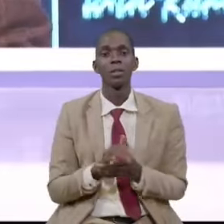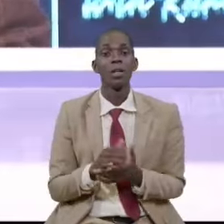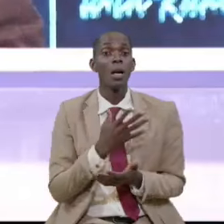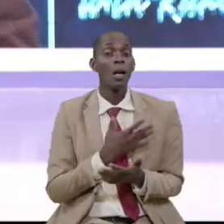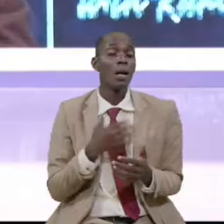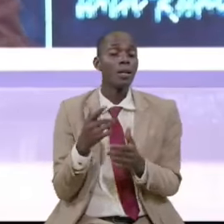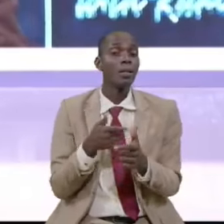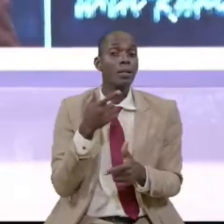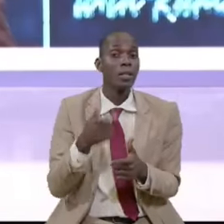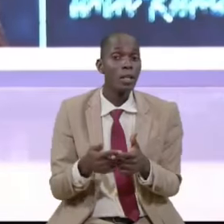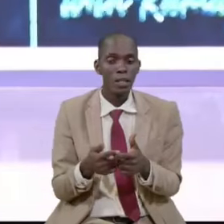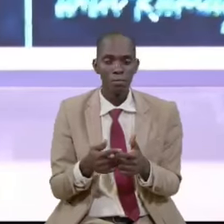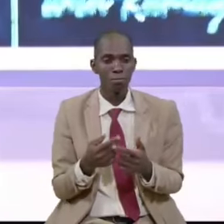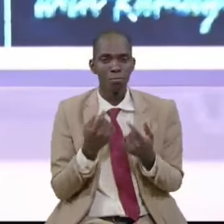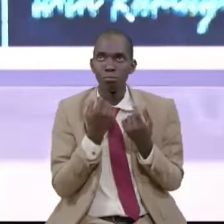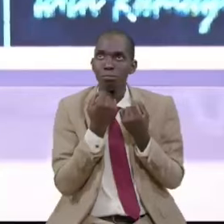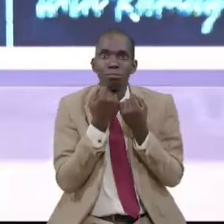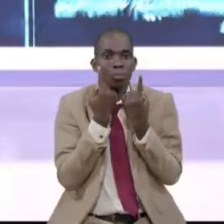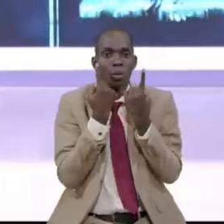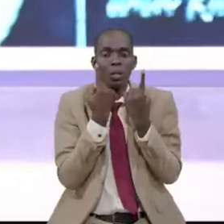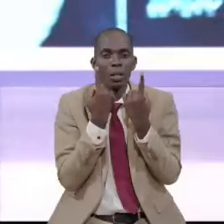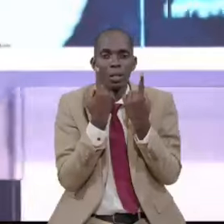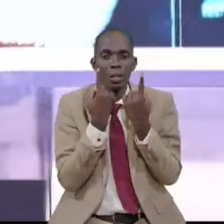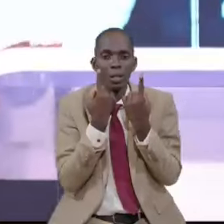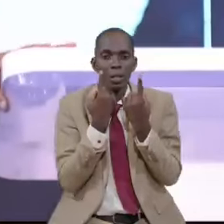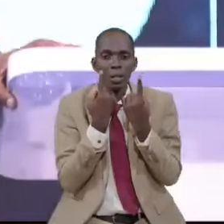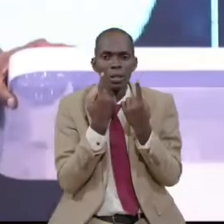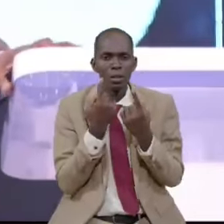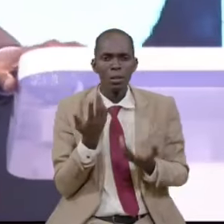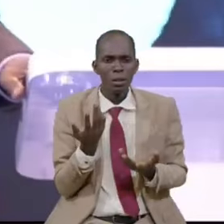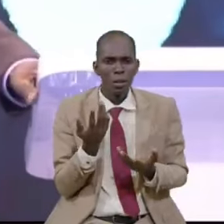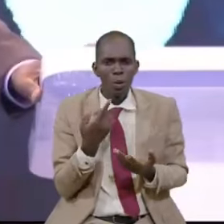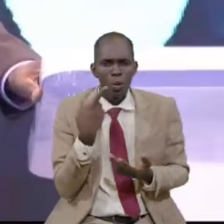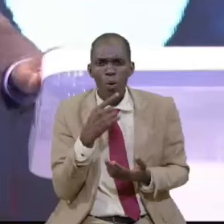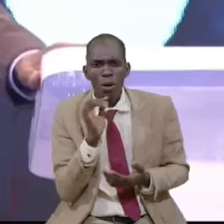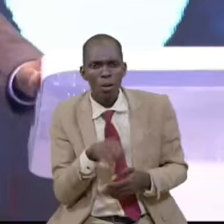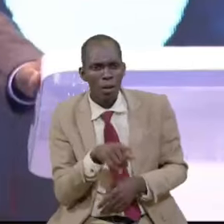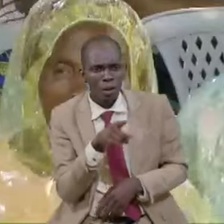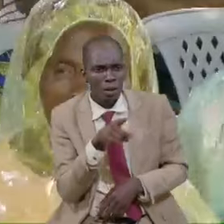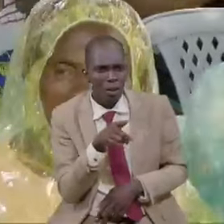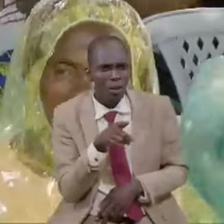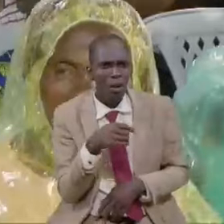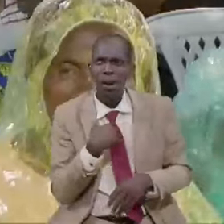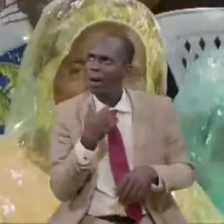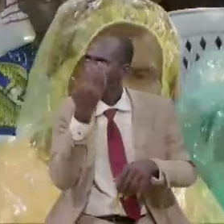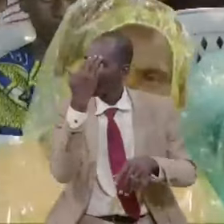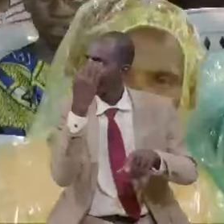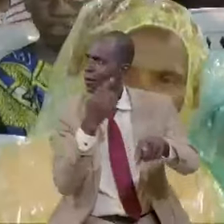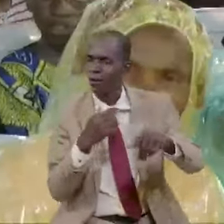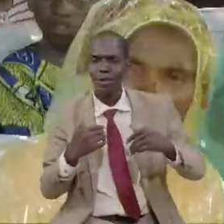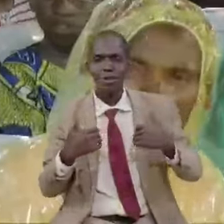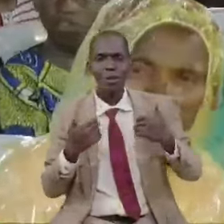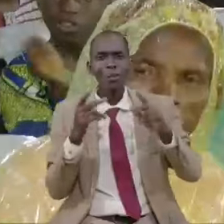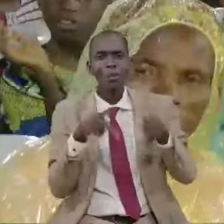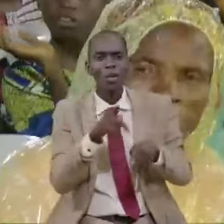and behold, who am I seeing? Ah, look at that young man. He was at the crusade and